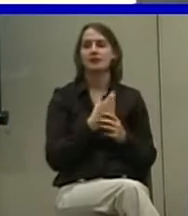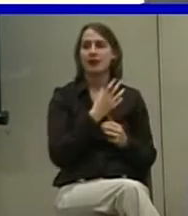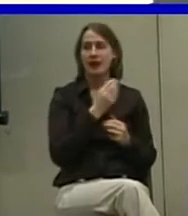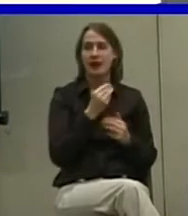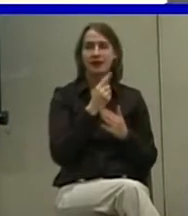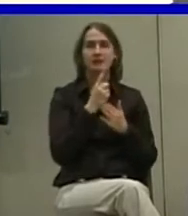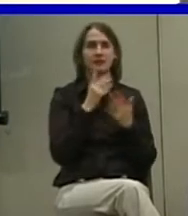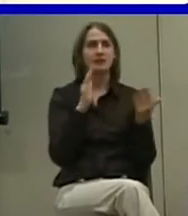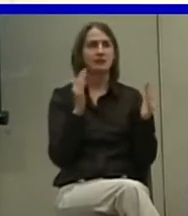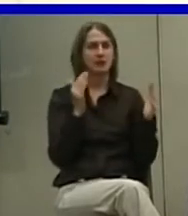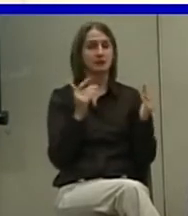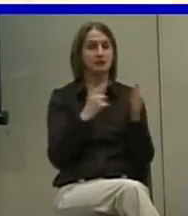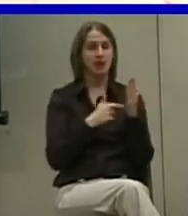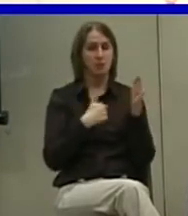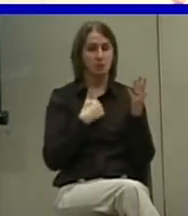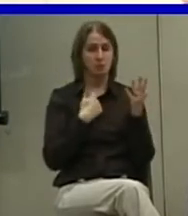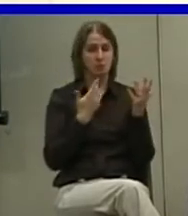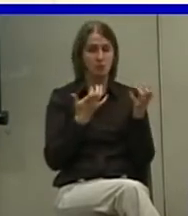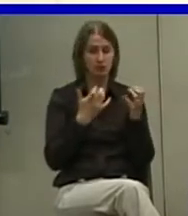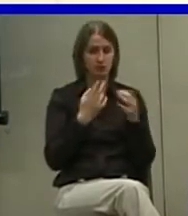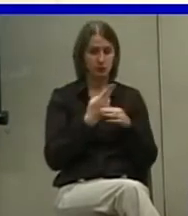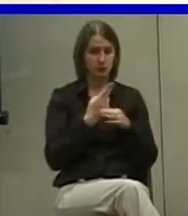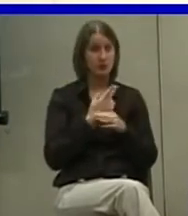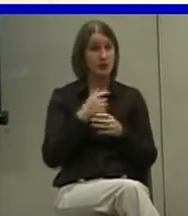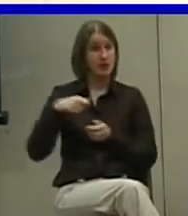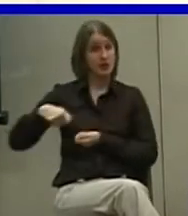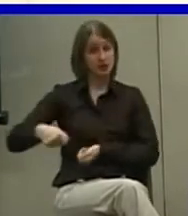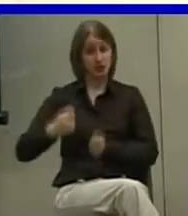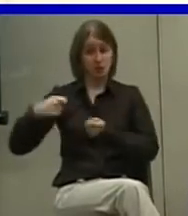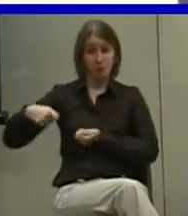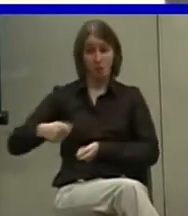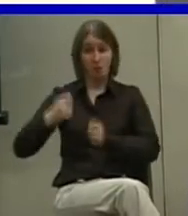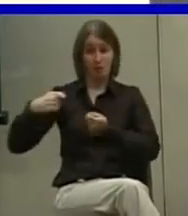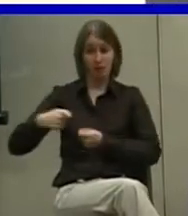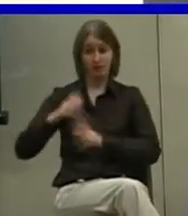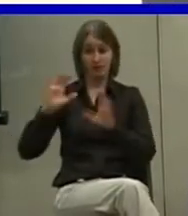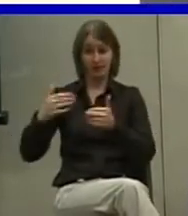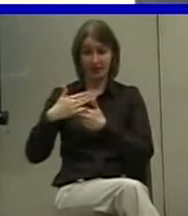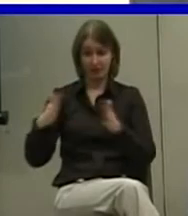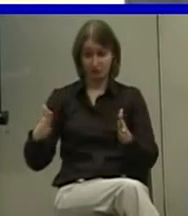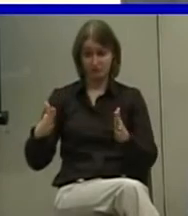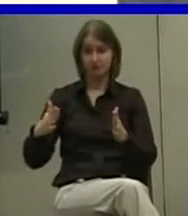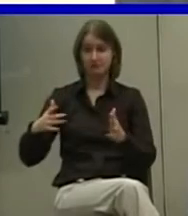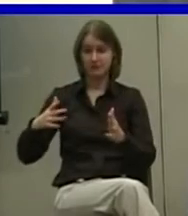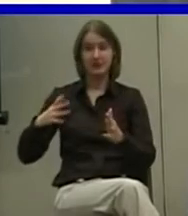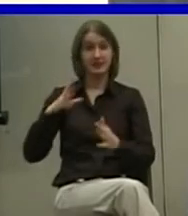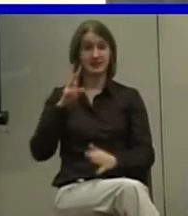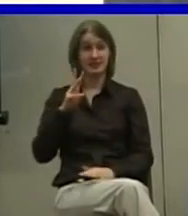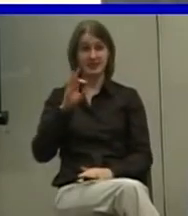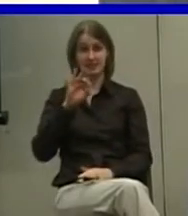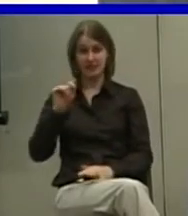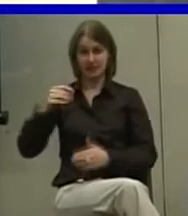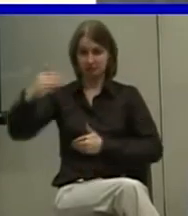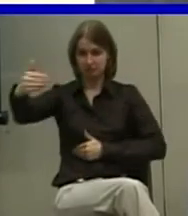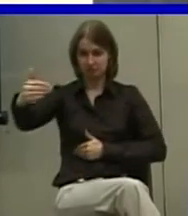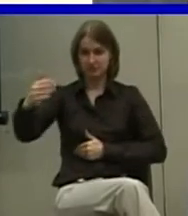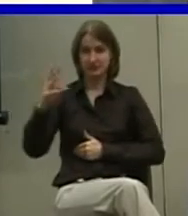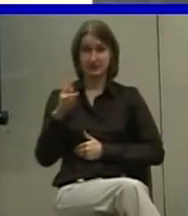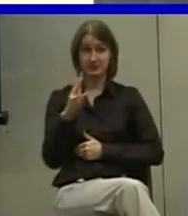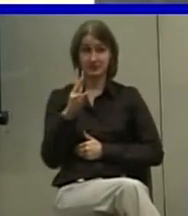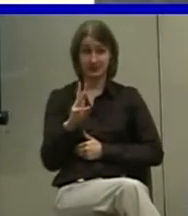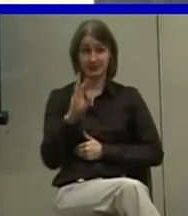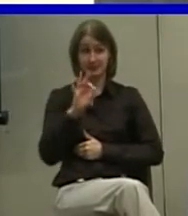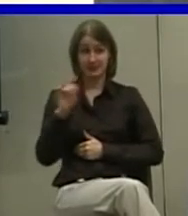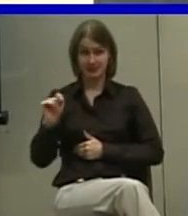use. Dig a hole in the classroom floor 6 feet wide and 6 feet deep. Put the chair at the